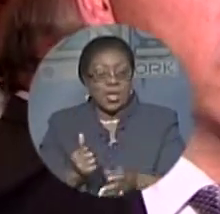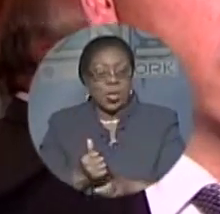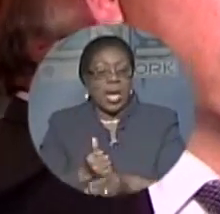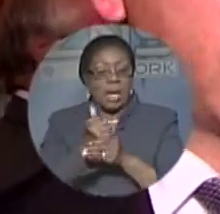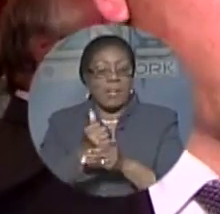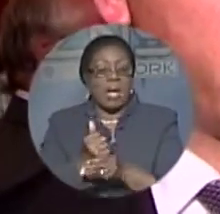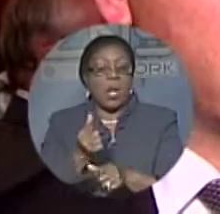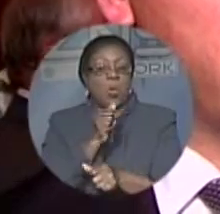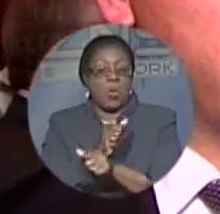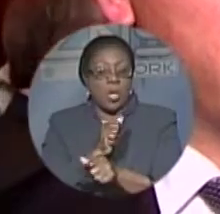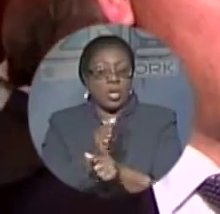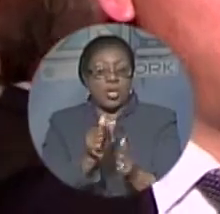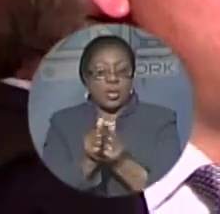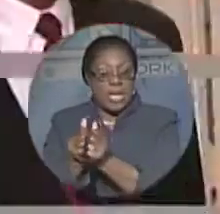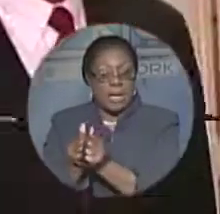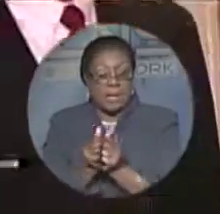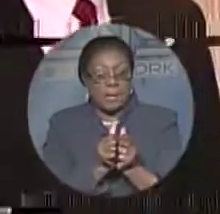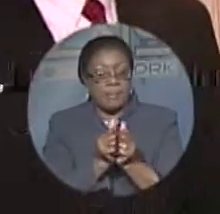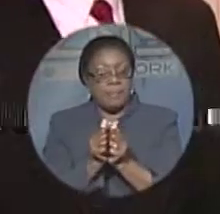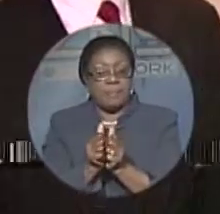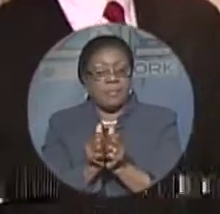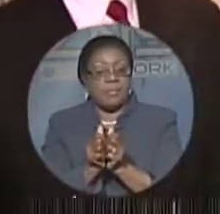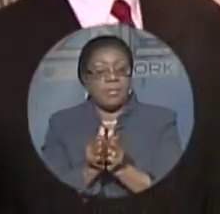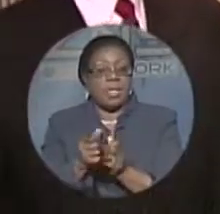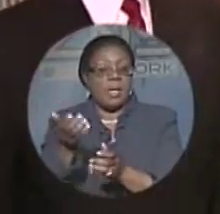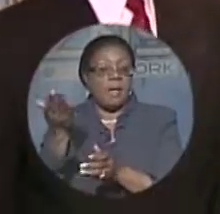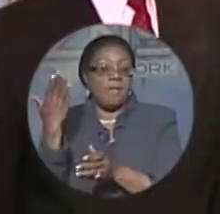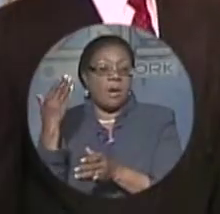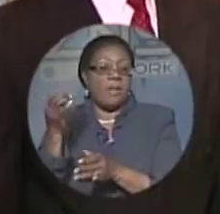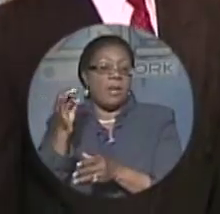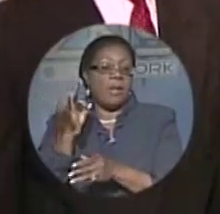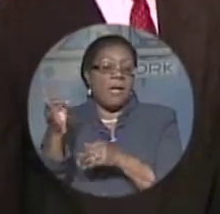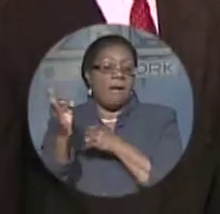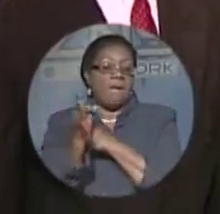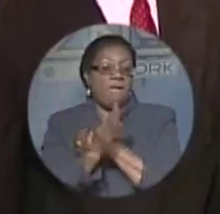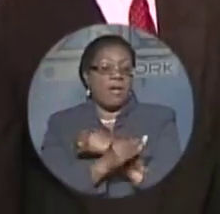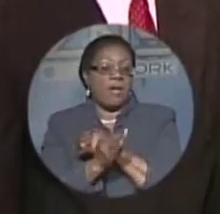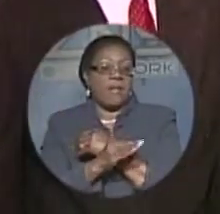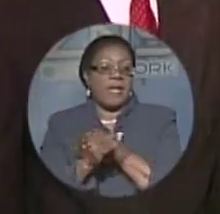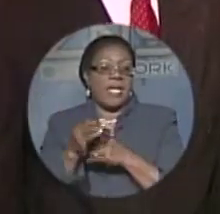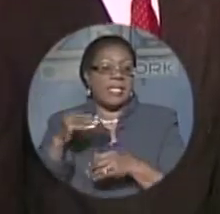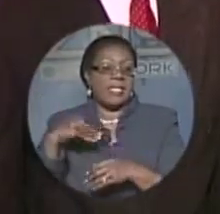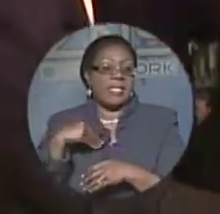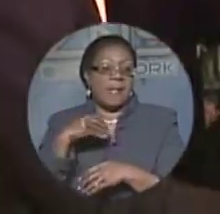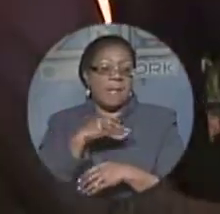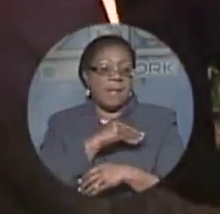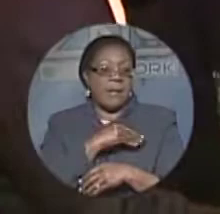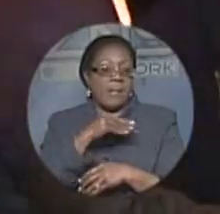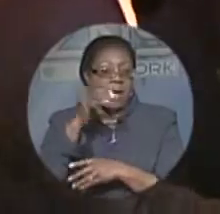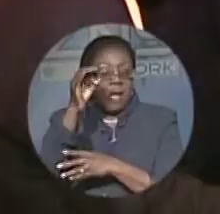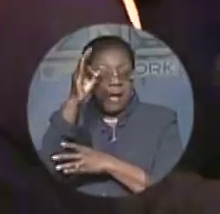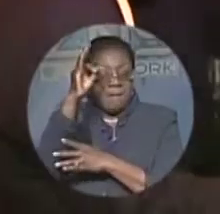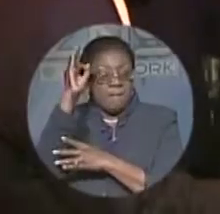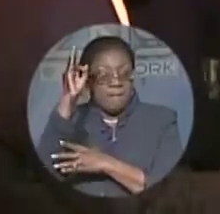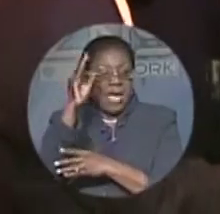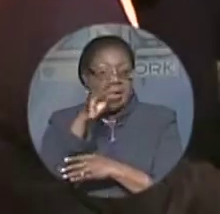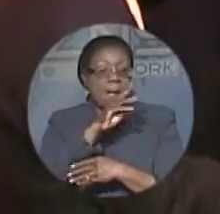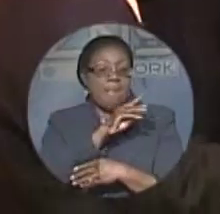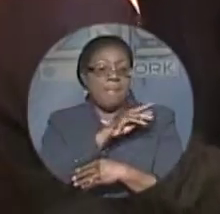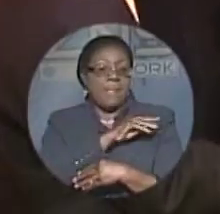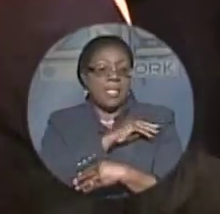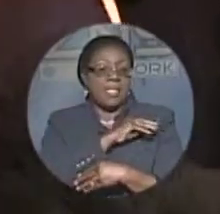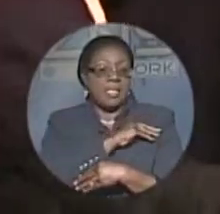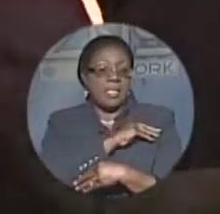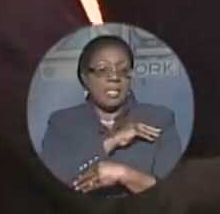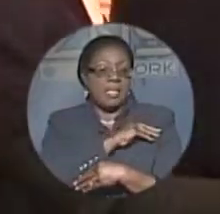together in that moment. Former Foreign Affairs Minister, PLP Member of Parliament Fred Mitchell, and Democratic